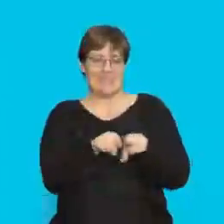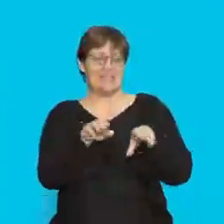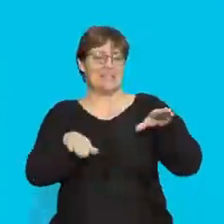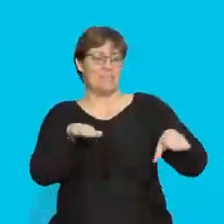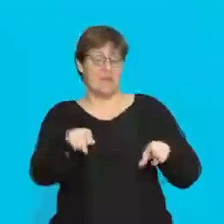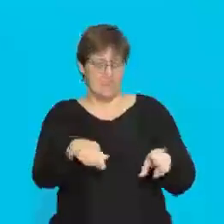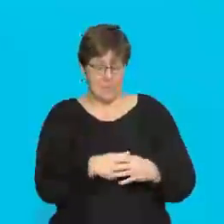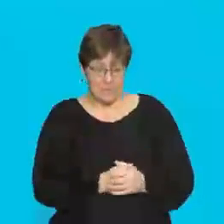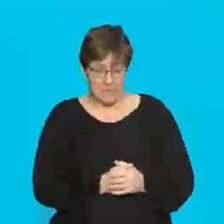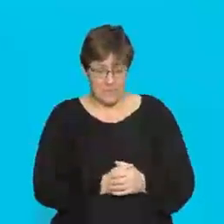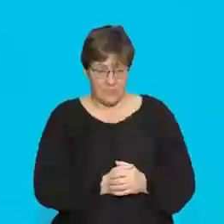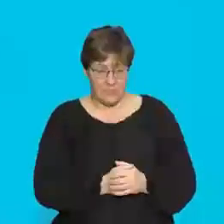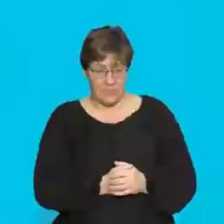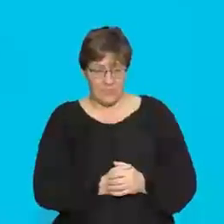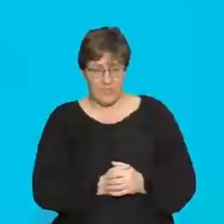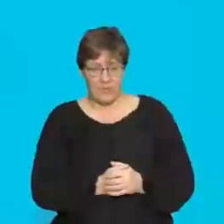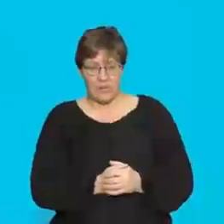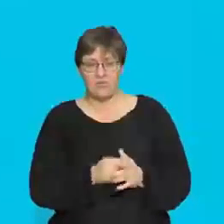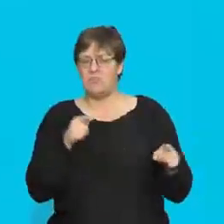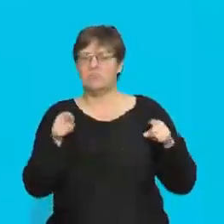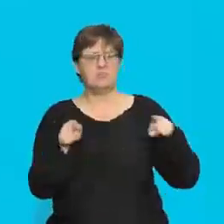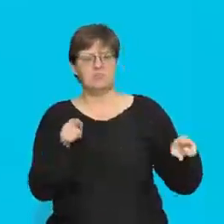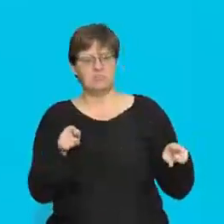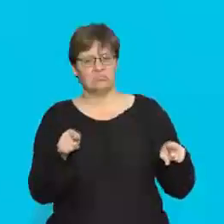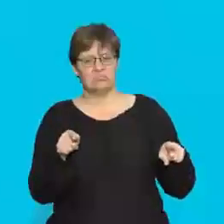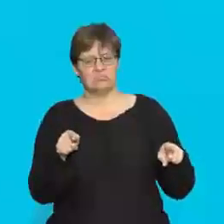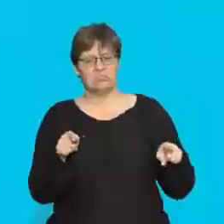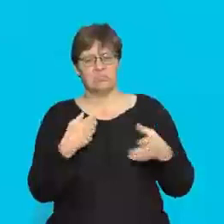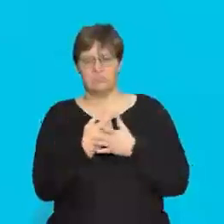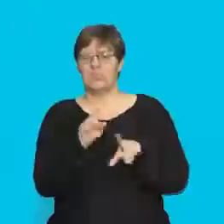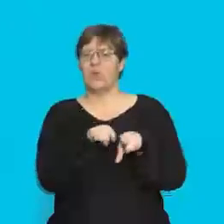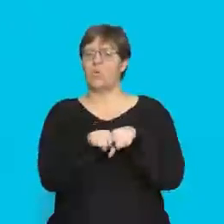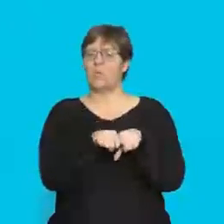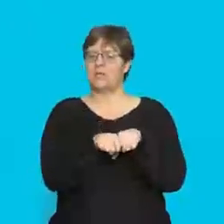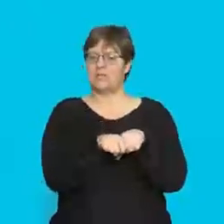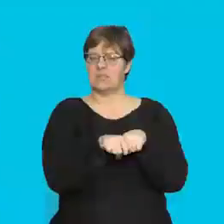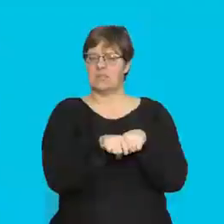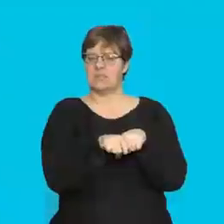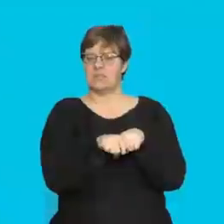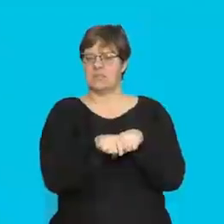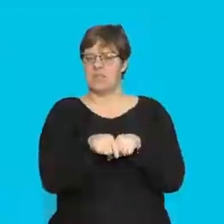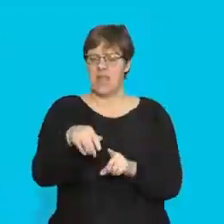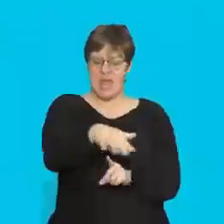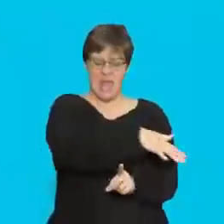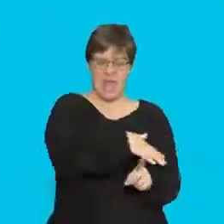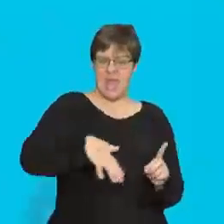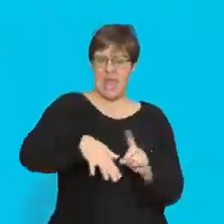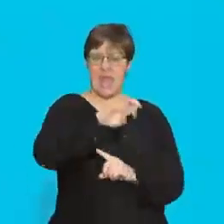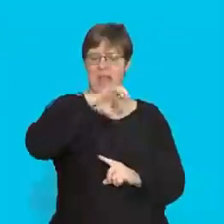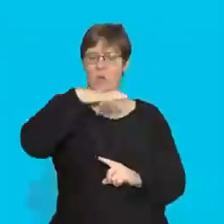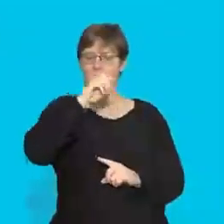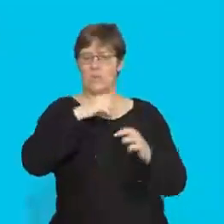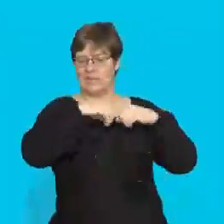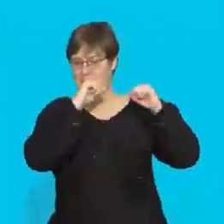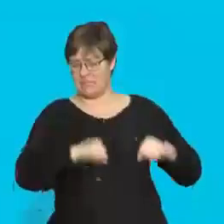similar kinds of prey species. So how are they both able to compete